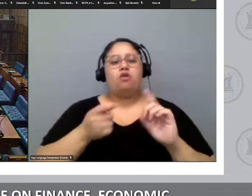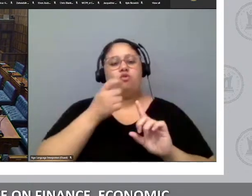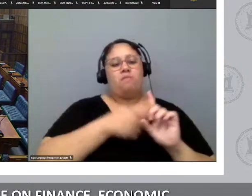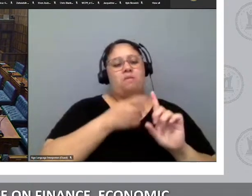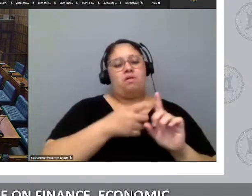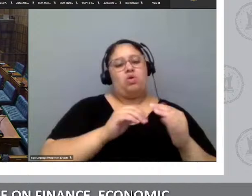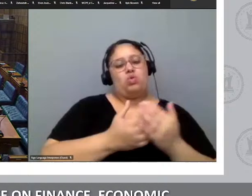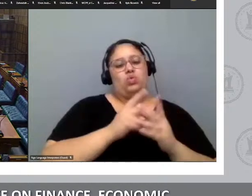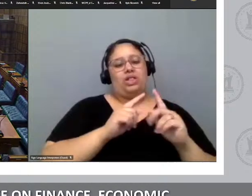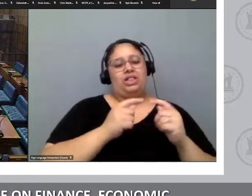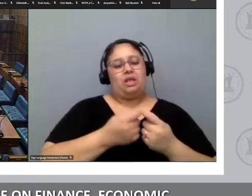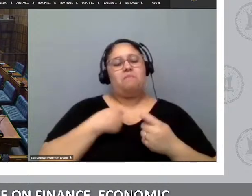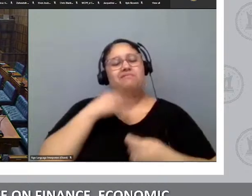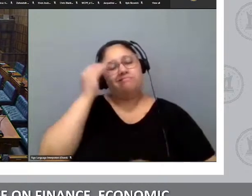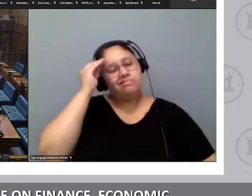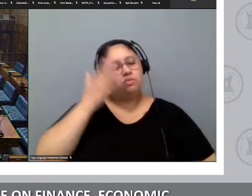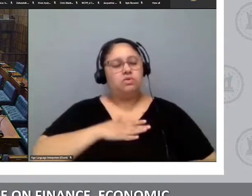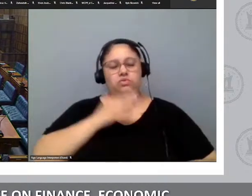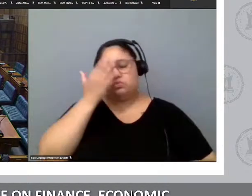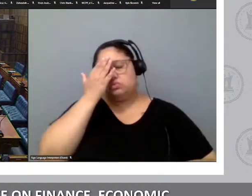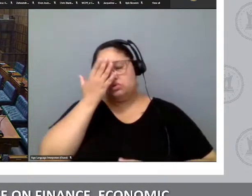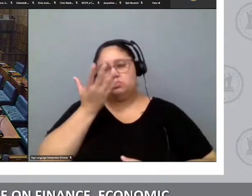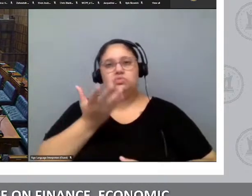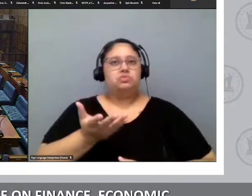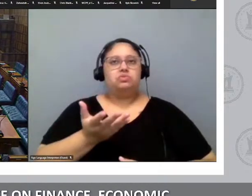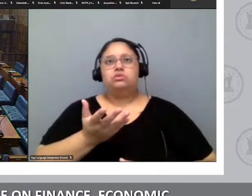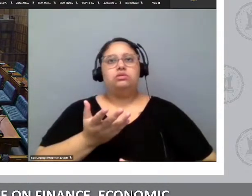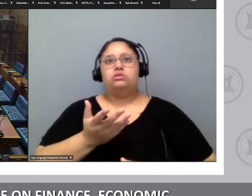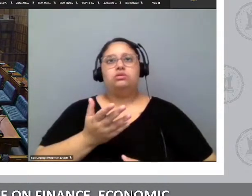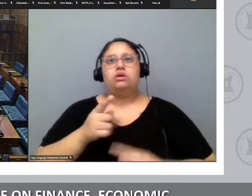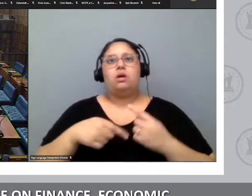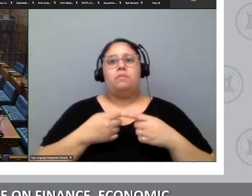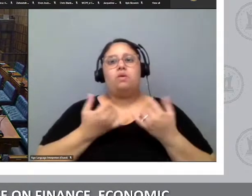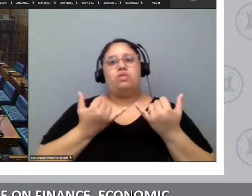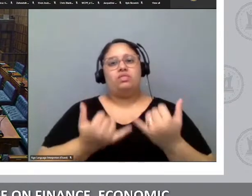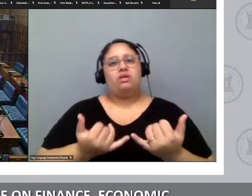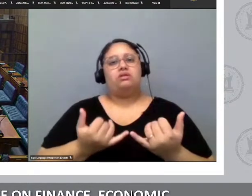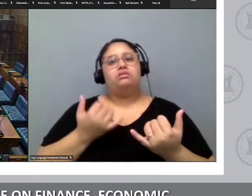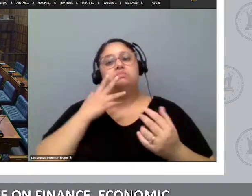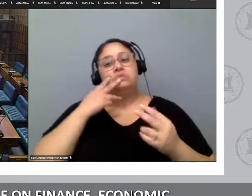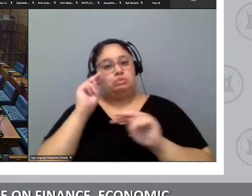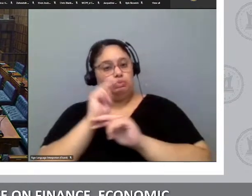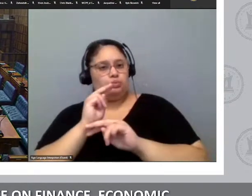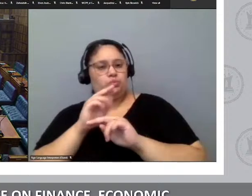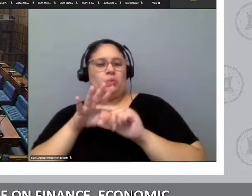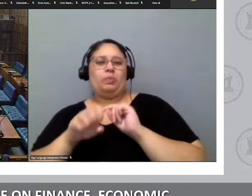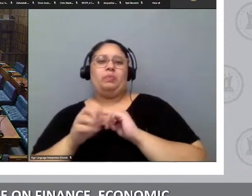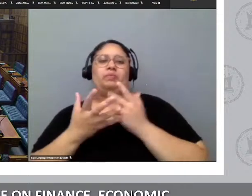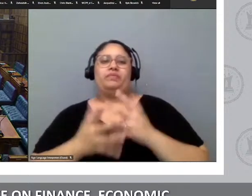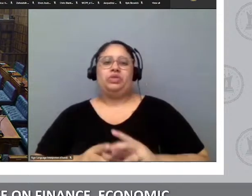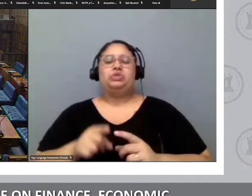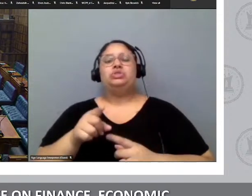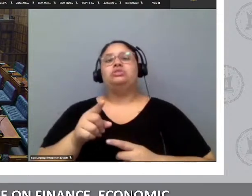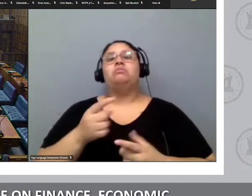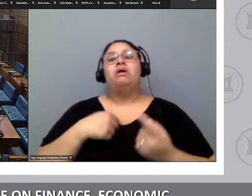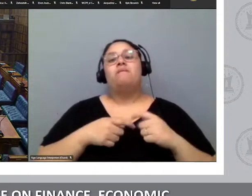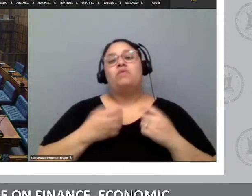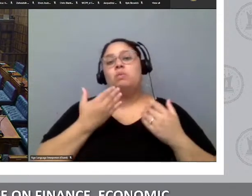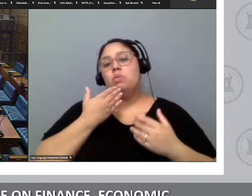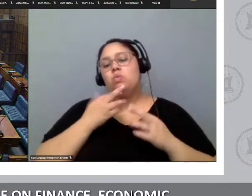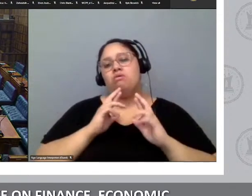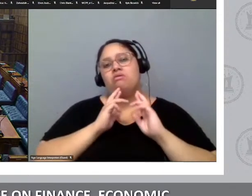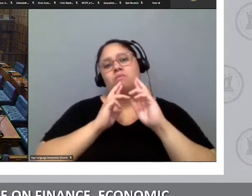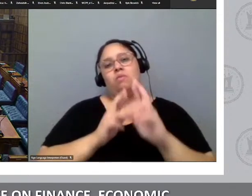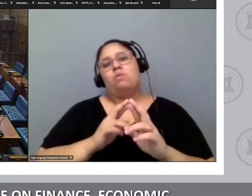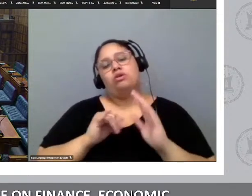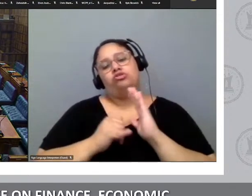team I'm just interested in in in in in in that um uh observation um that I think came from the report